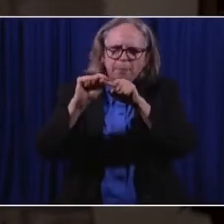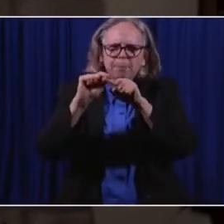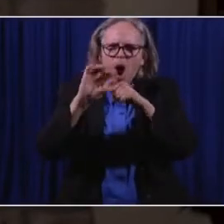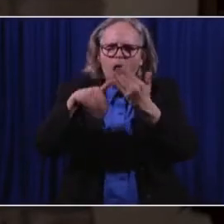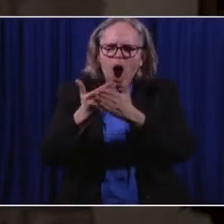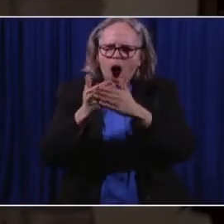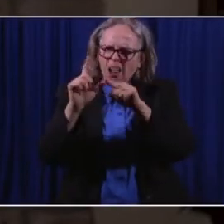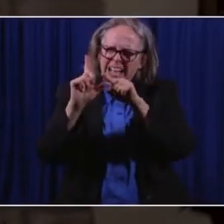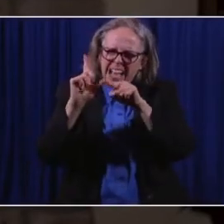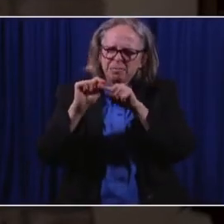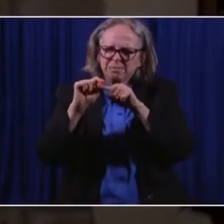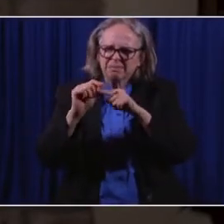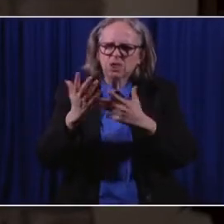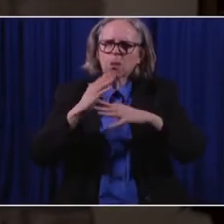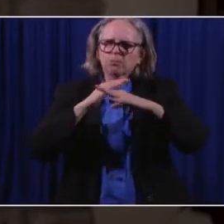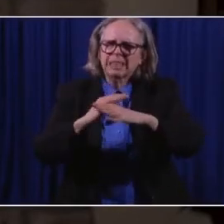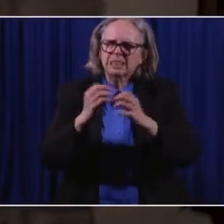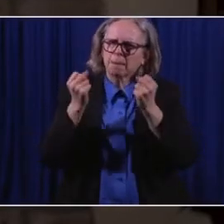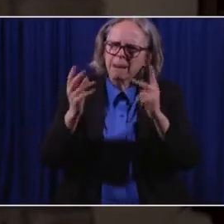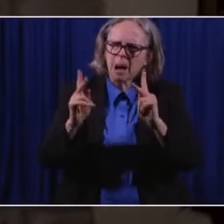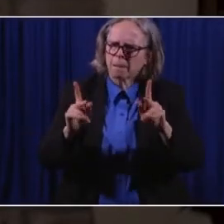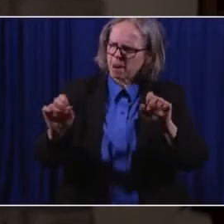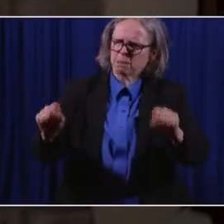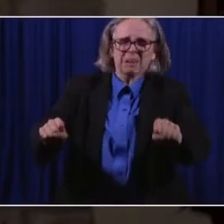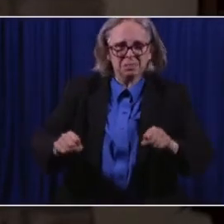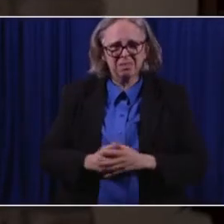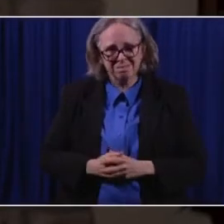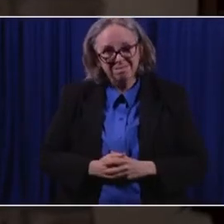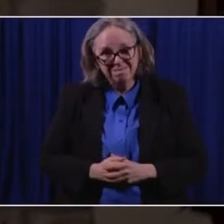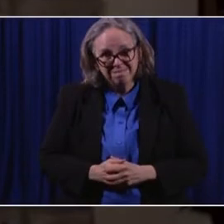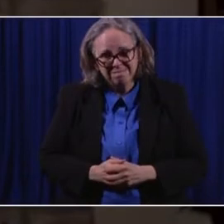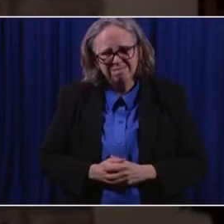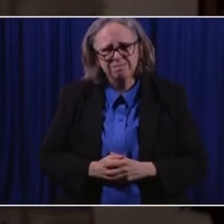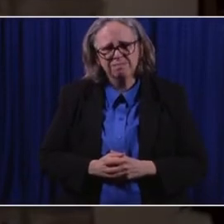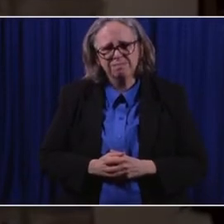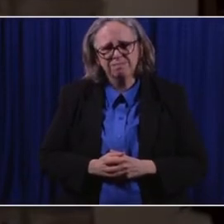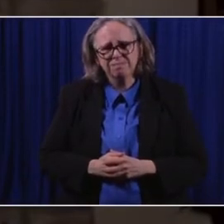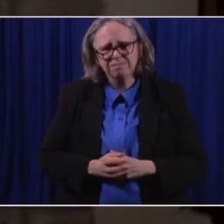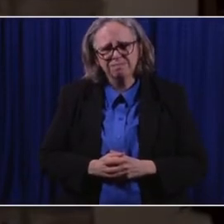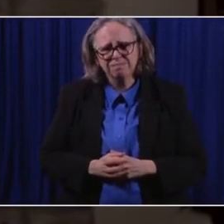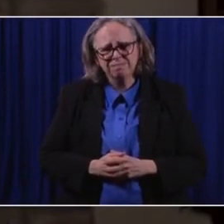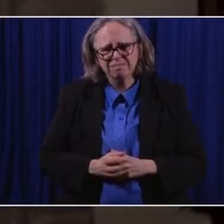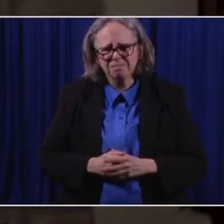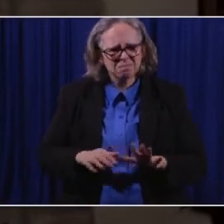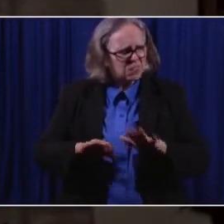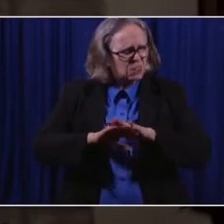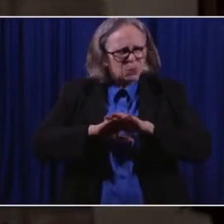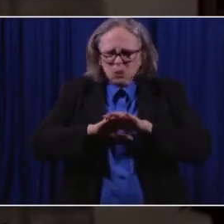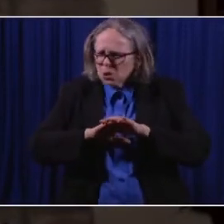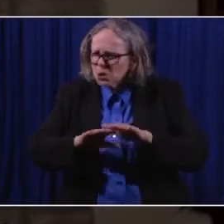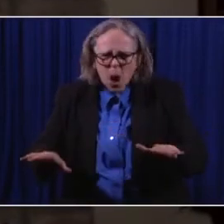get, you know, every Ohioan to at least, you know, to have the opportunity to be able to take that vaccine or